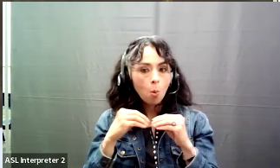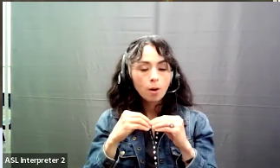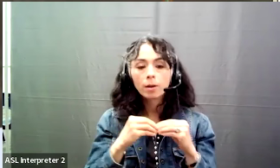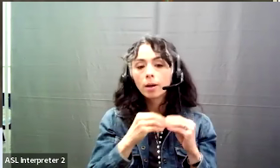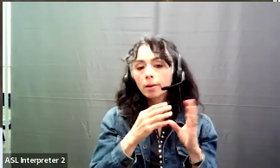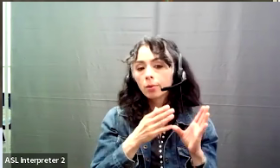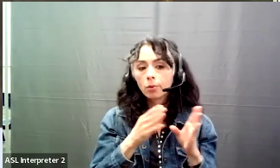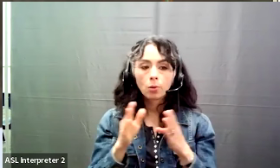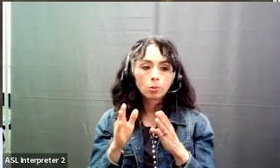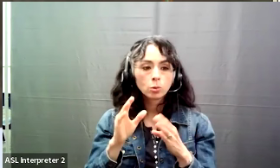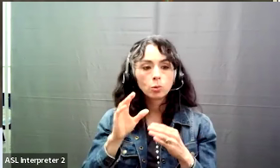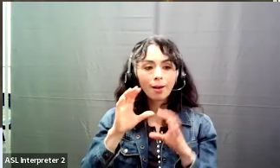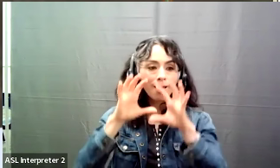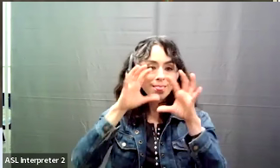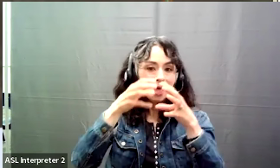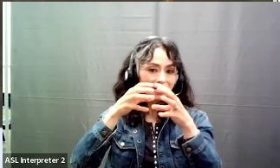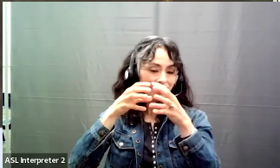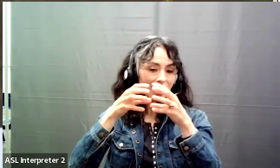So I'm going to go to land classification,